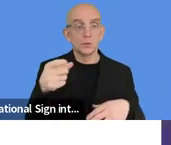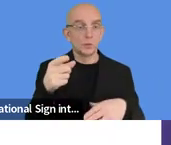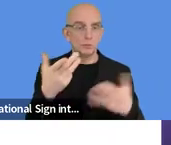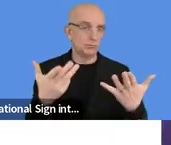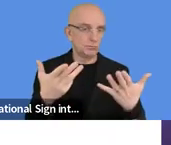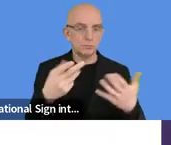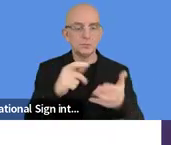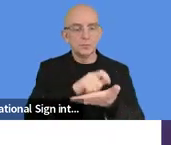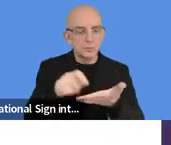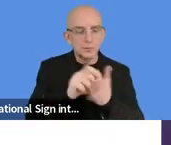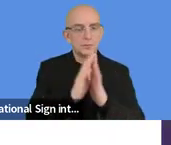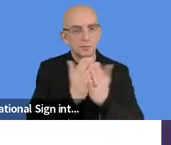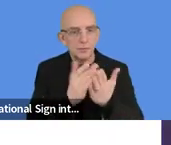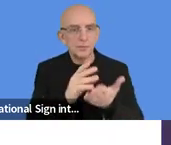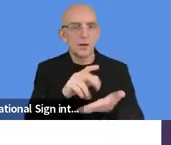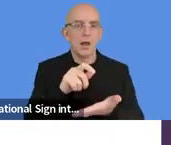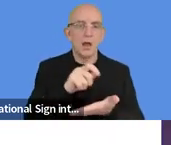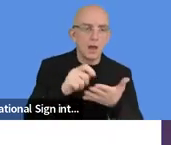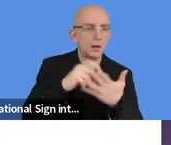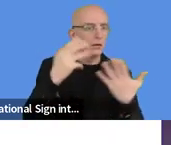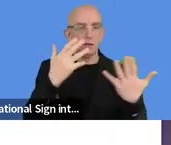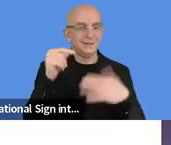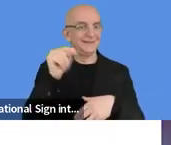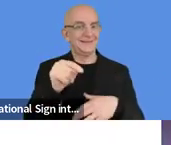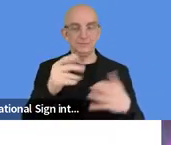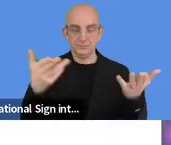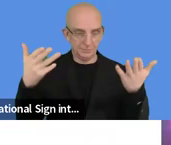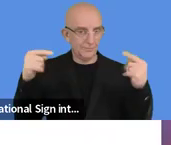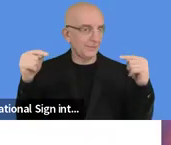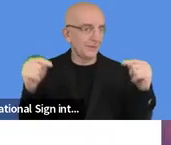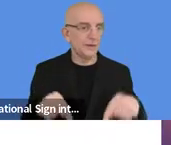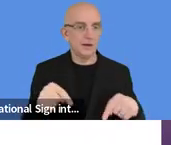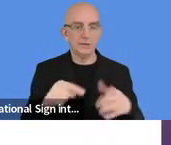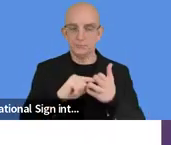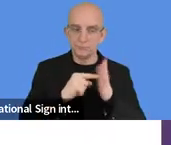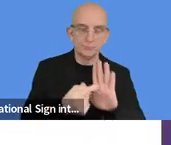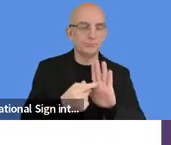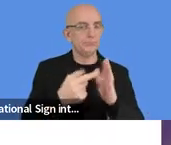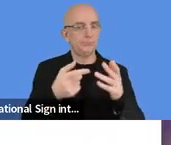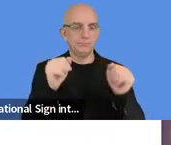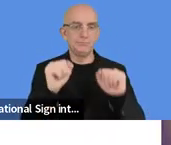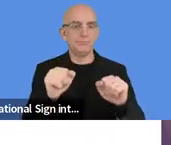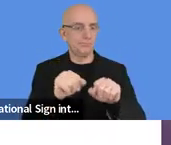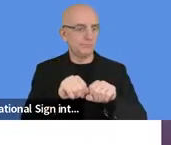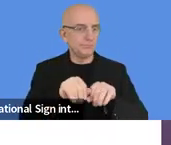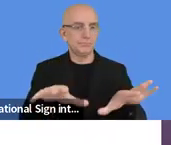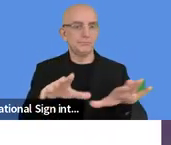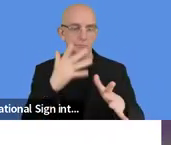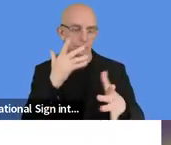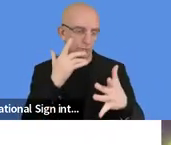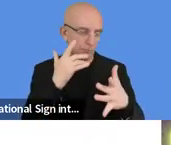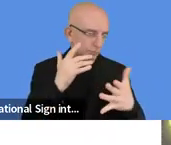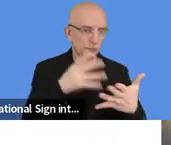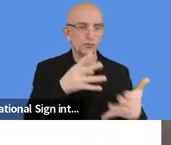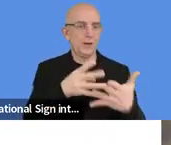A, ask stakeholders. L, look at the market. U, understand costs. And E, estimate the benefits. Now